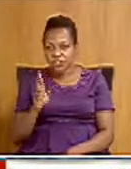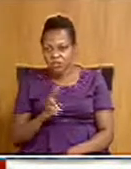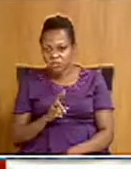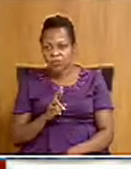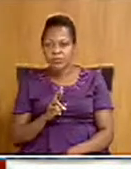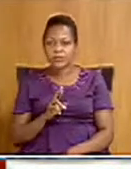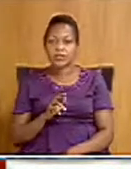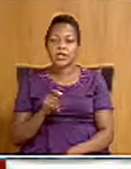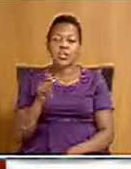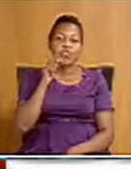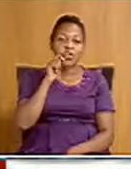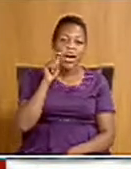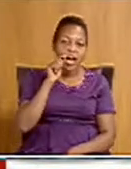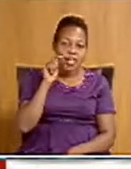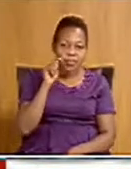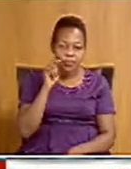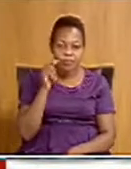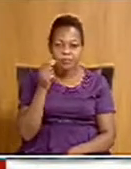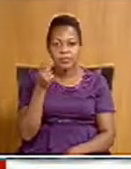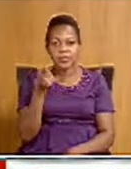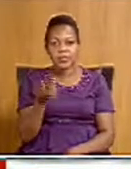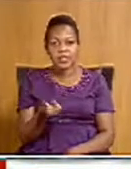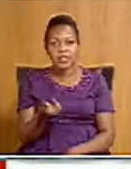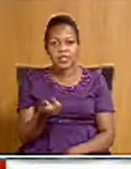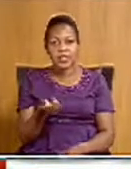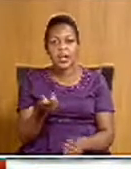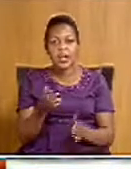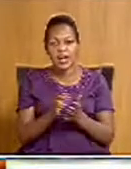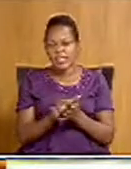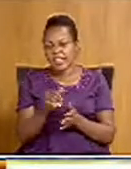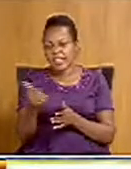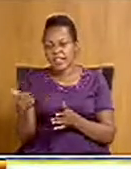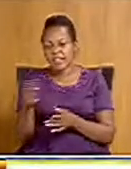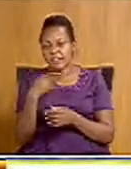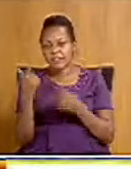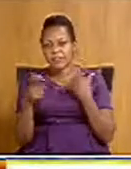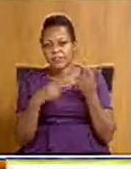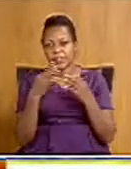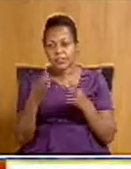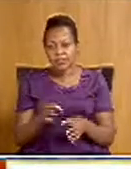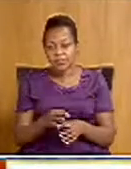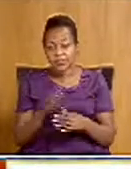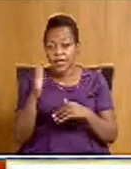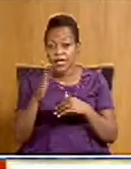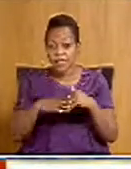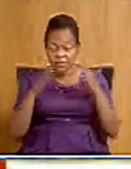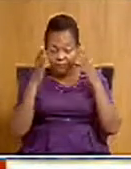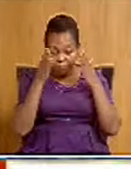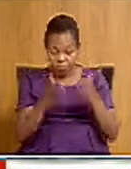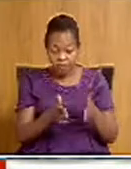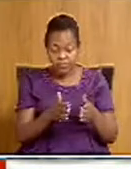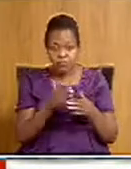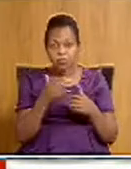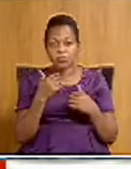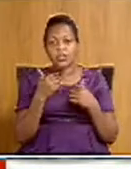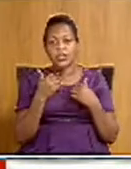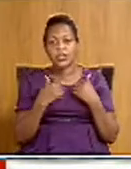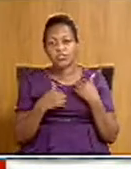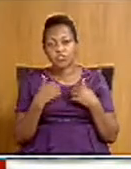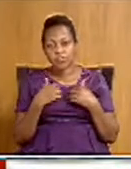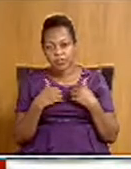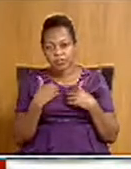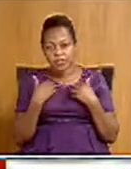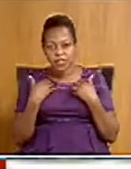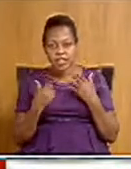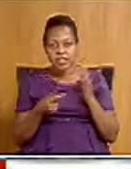religion, tribe, and gender chauvinism, instead of emphasizing interests such